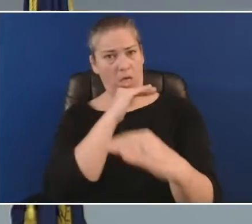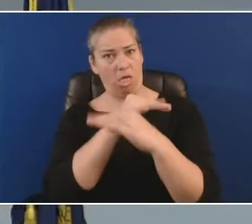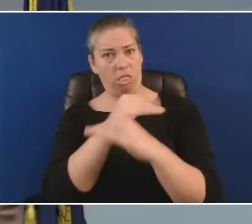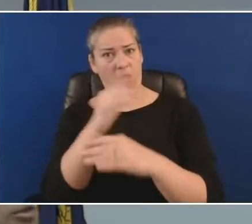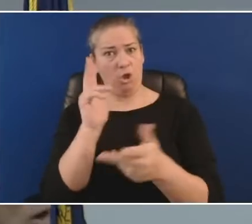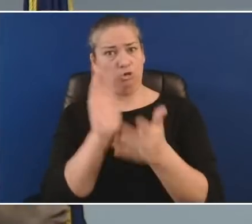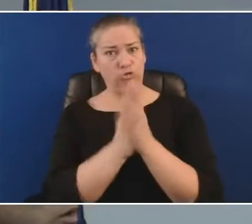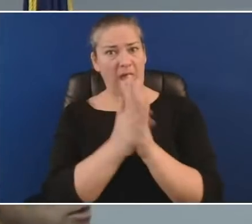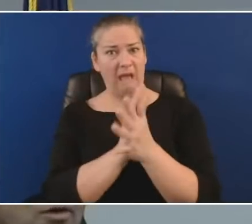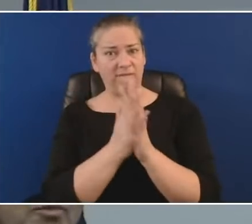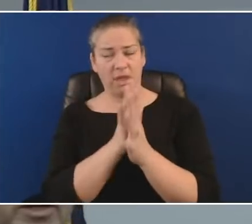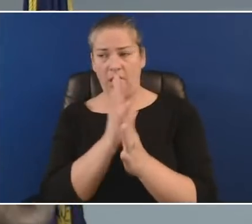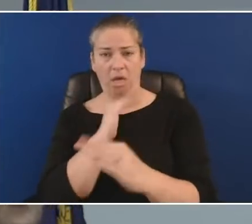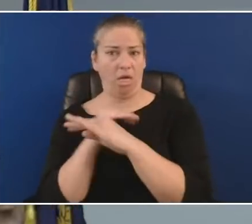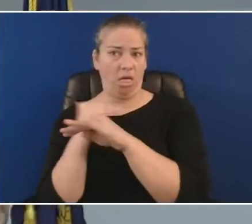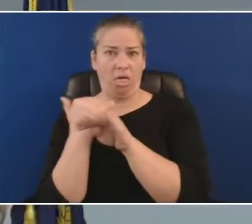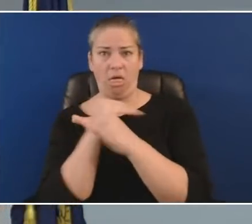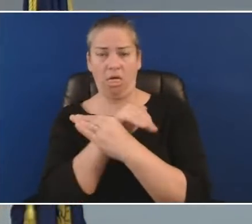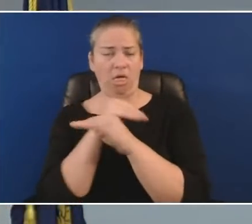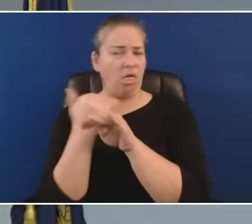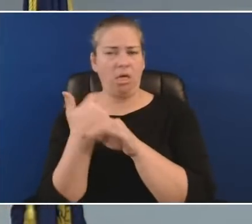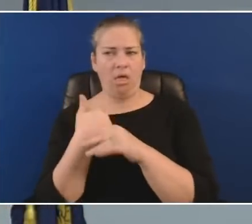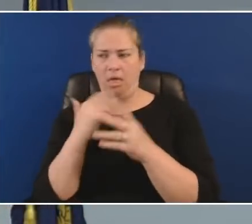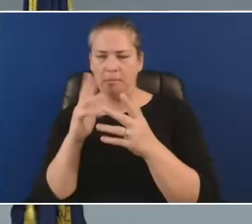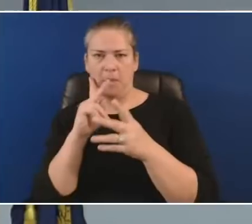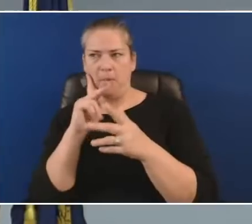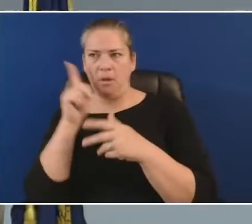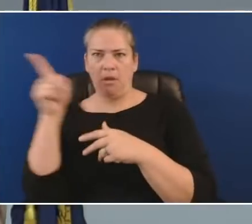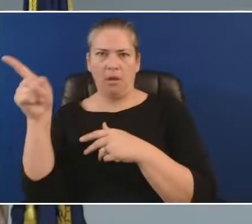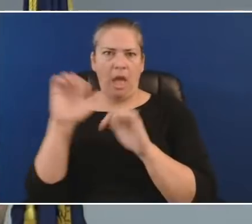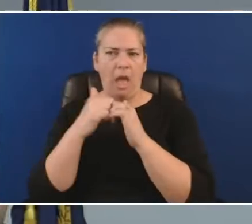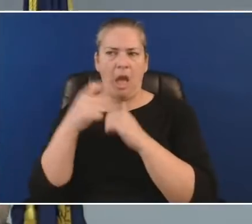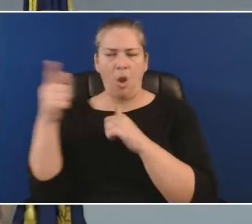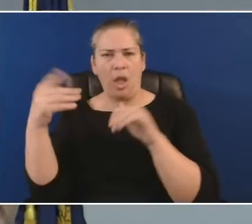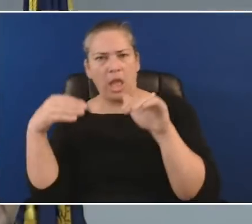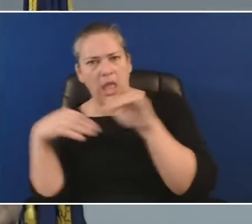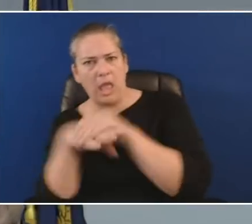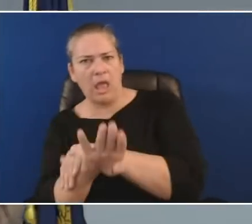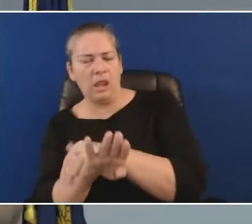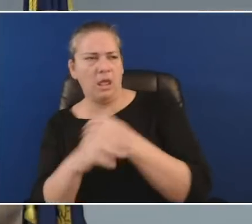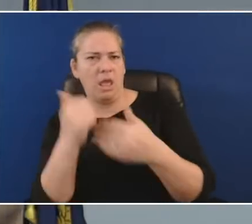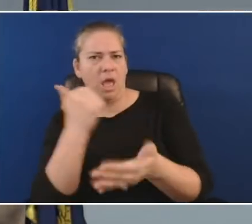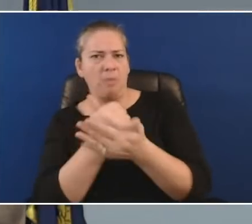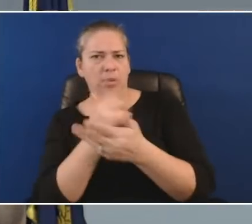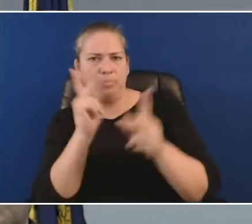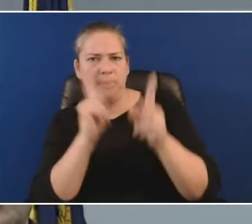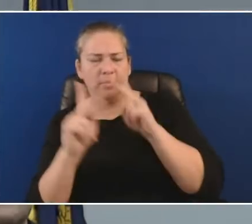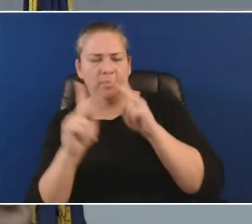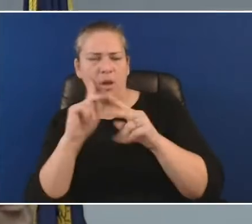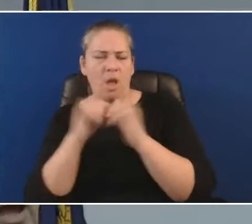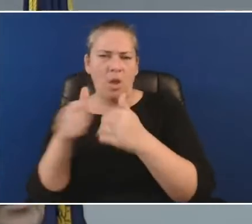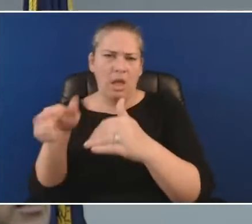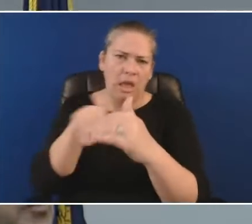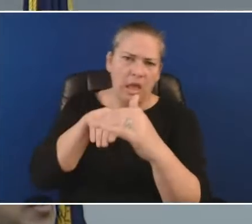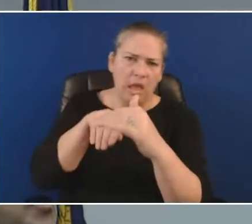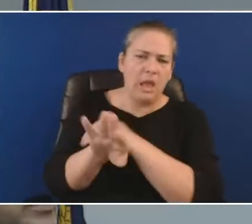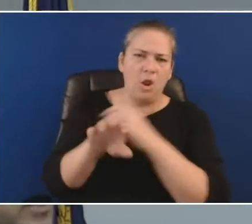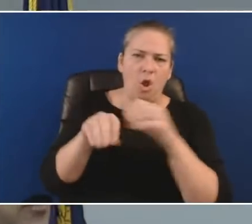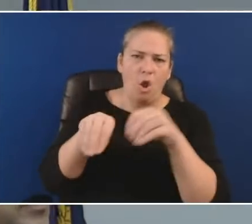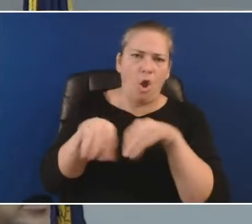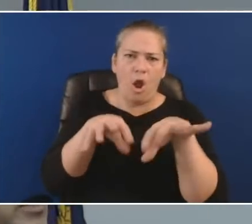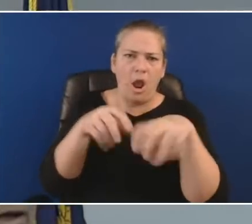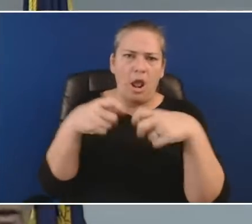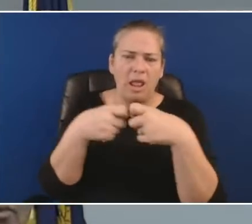damage, the slower it's going to be for BGMU and Warren Rural Electric to get your electricity back on. So you're actually being